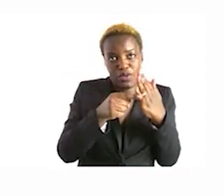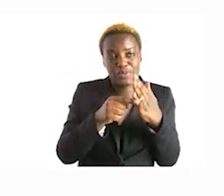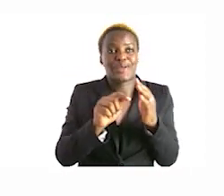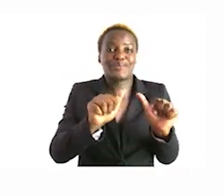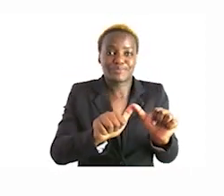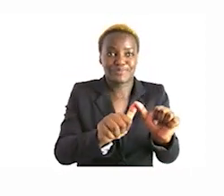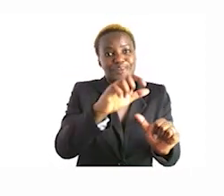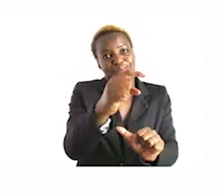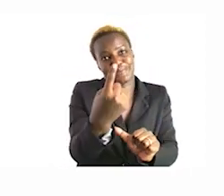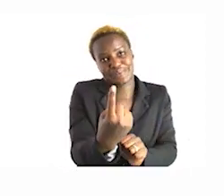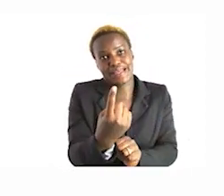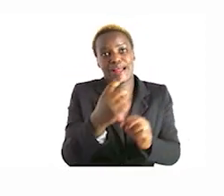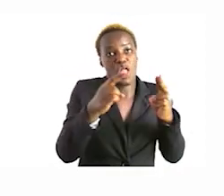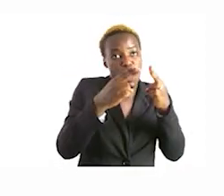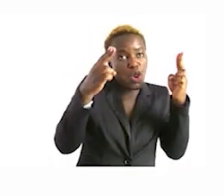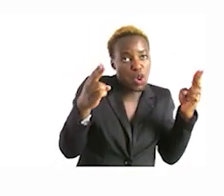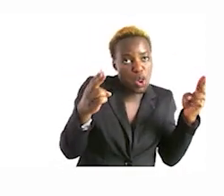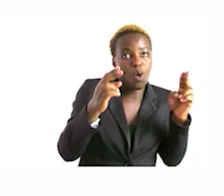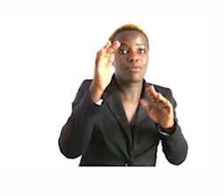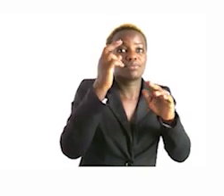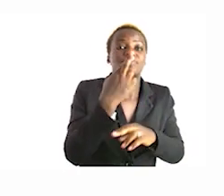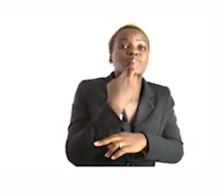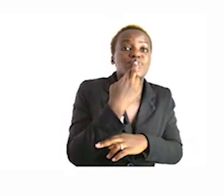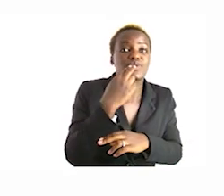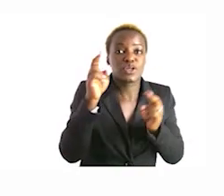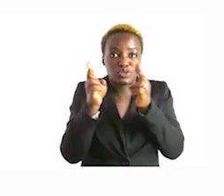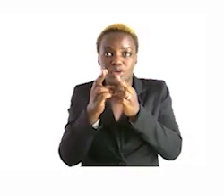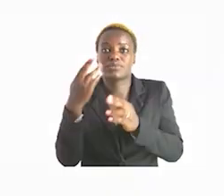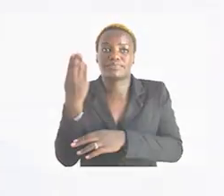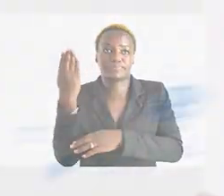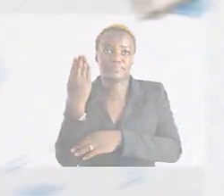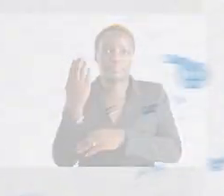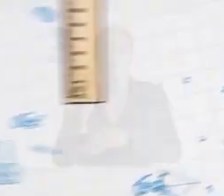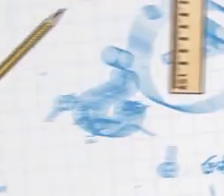the long with the red and the short with the blue.